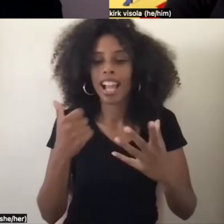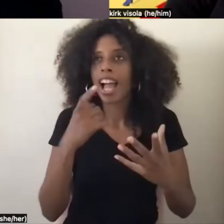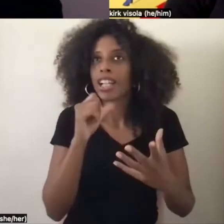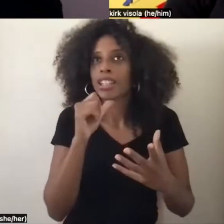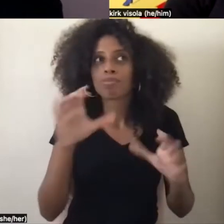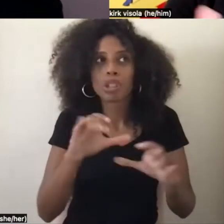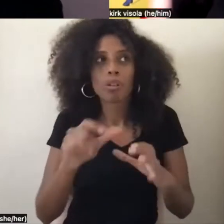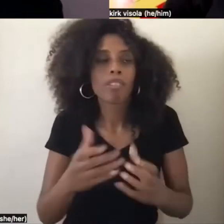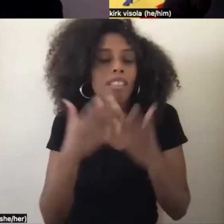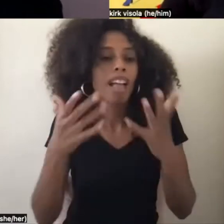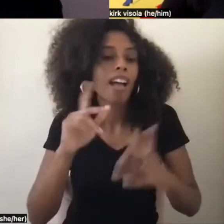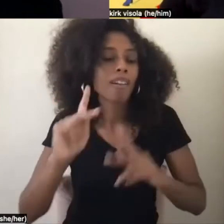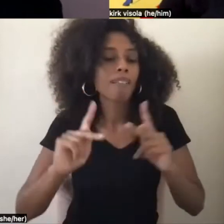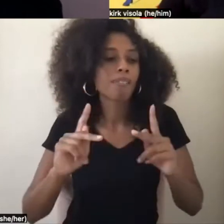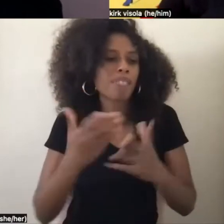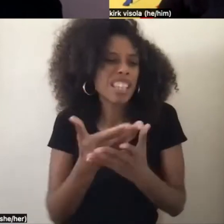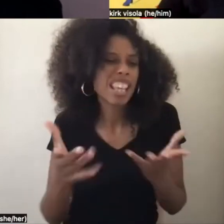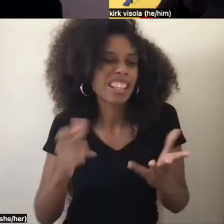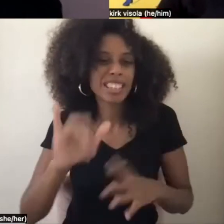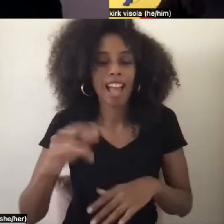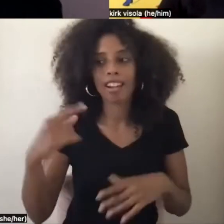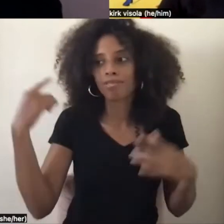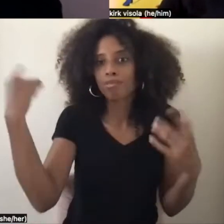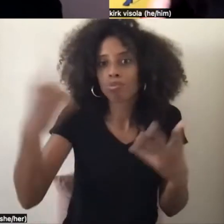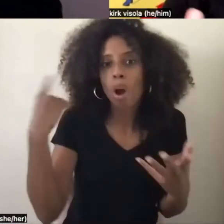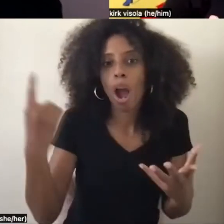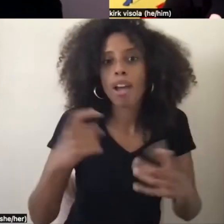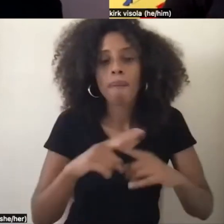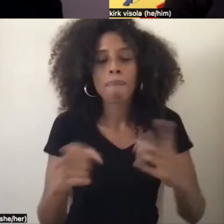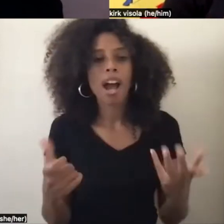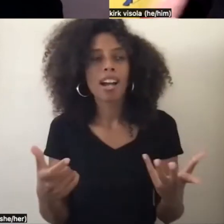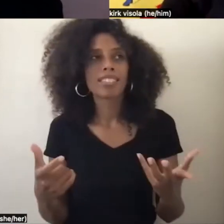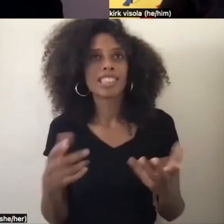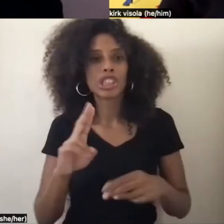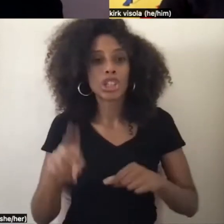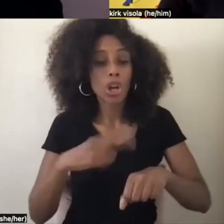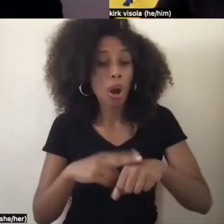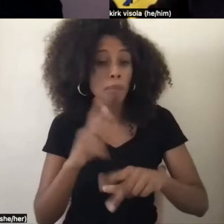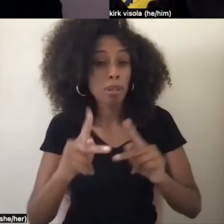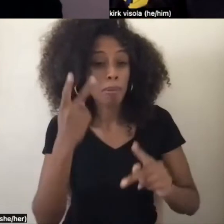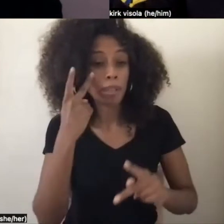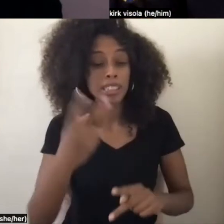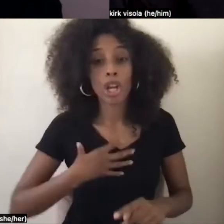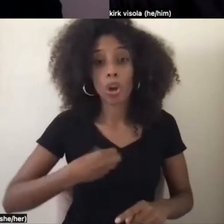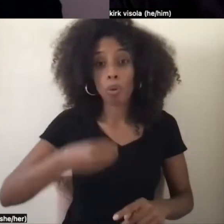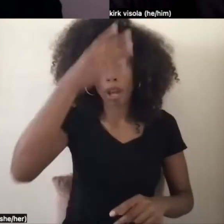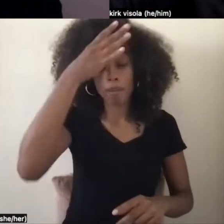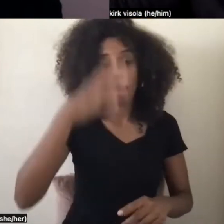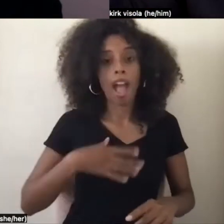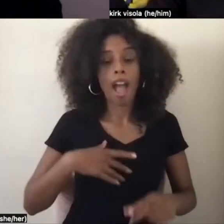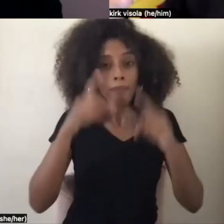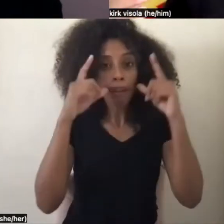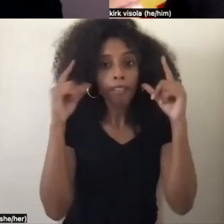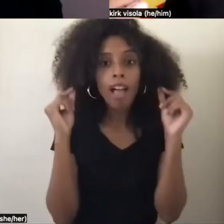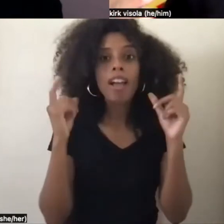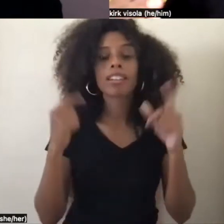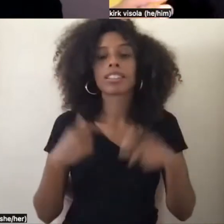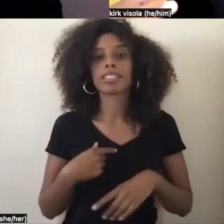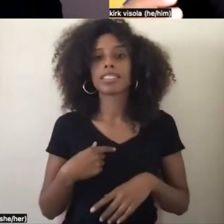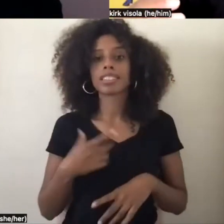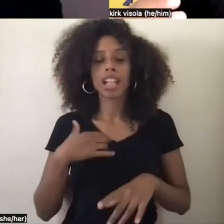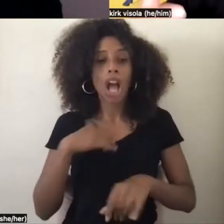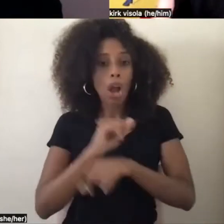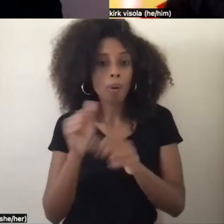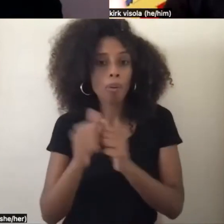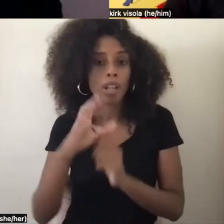the stereotypical white dude with glasses, right? And I worked for a company and people from Malaysia came over and I was